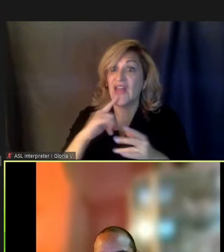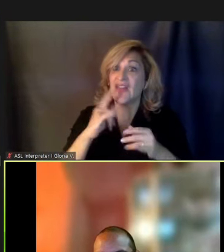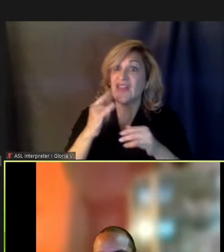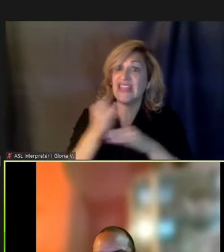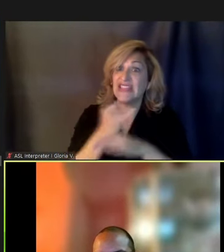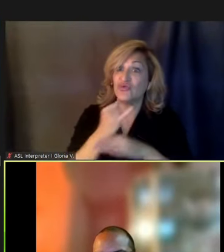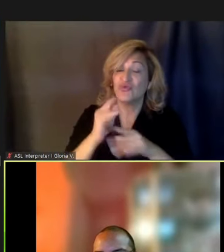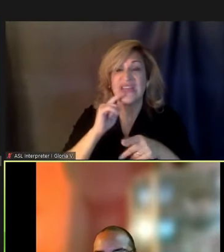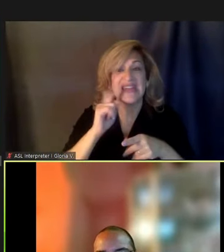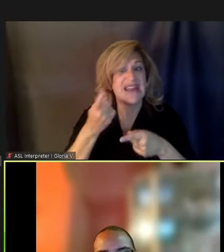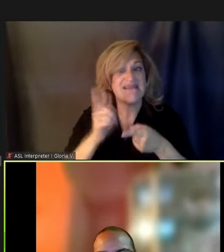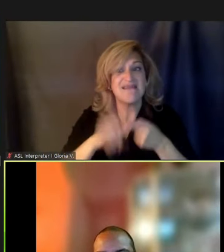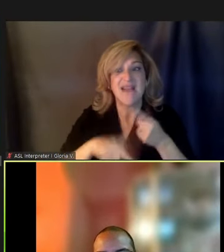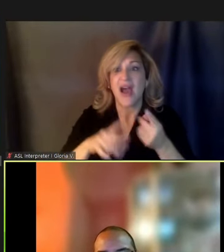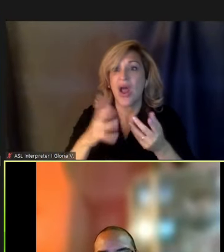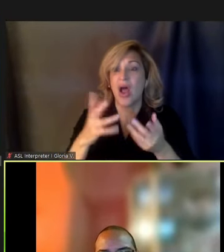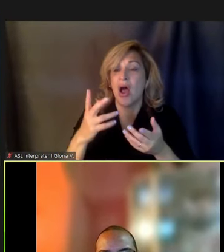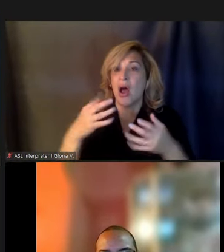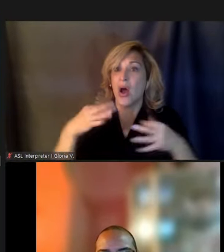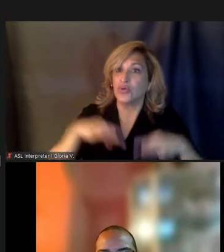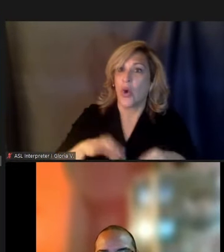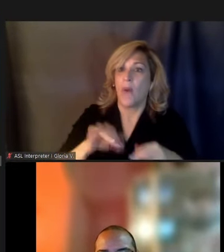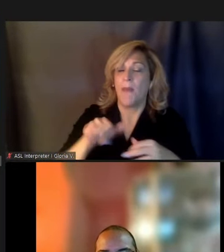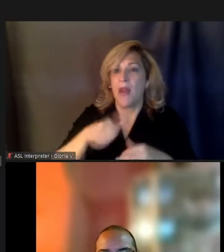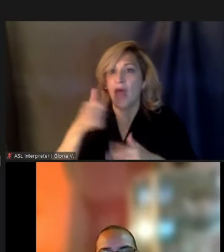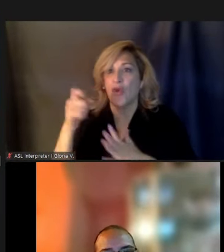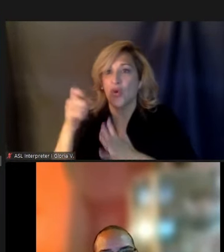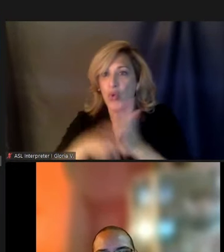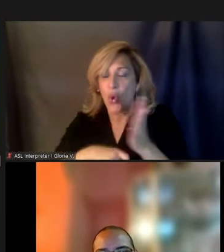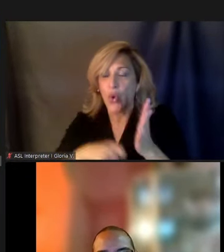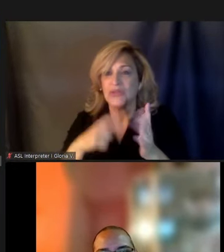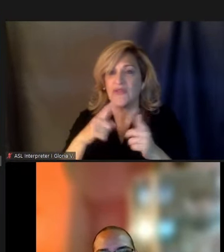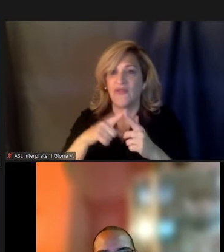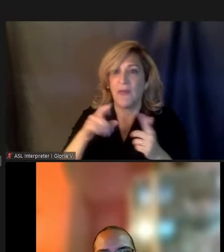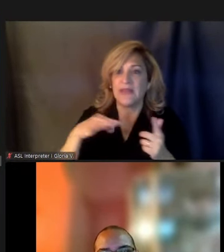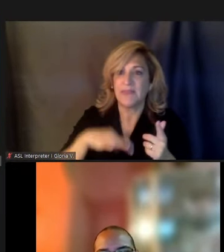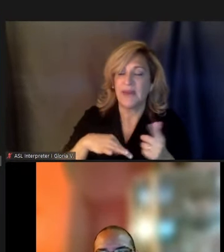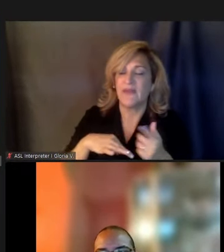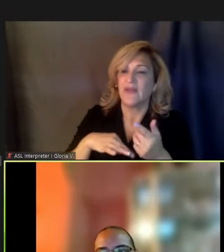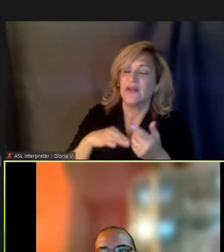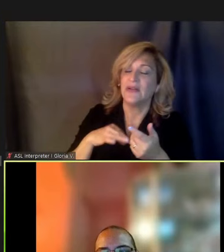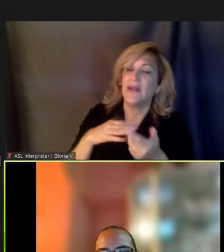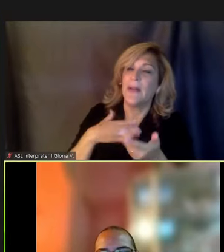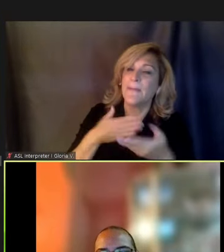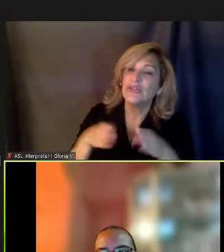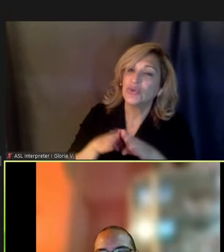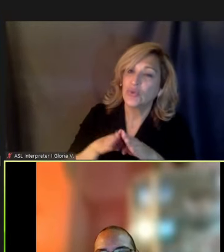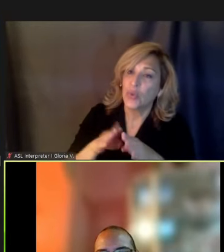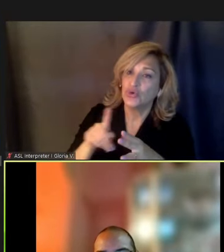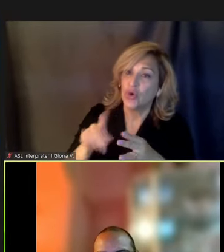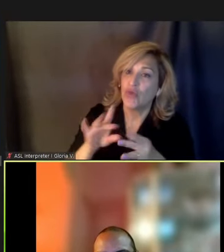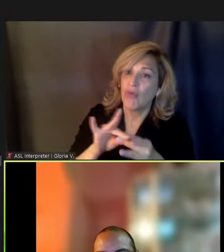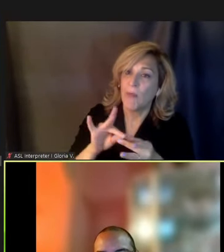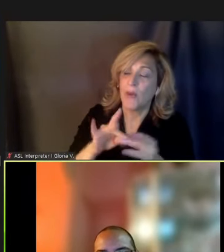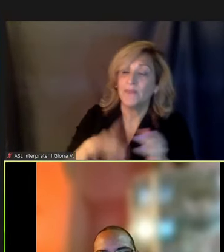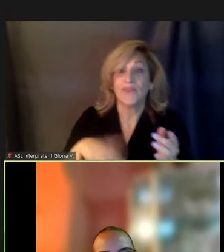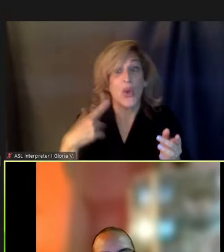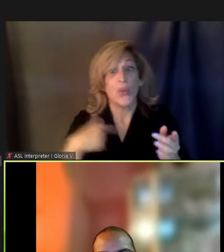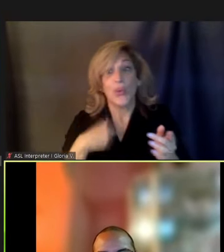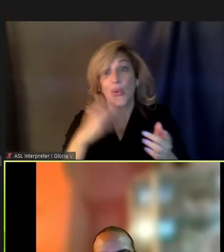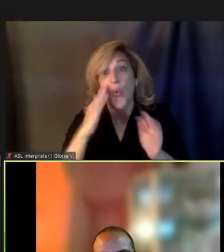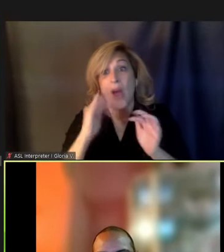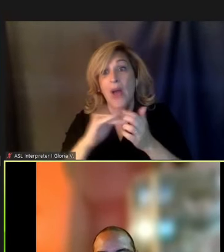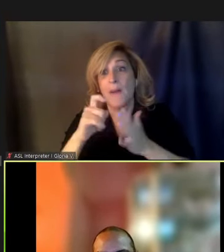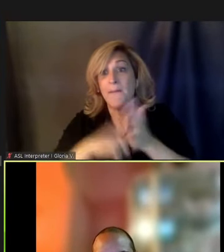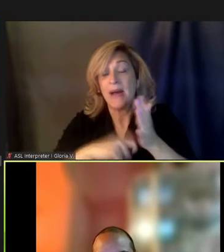benefit. According to the meeting, we still don't know. According to this public meeting, we still don't know how the prices are going to look for trucks, who the